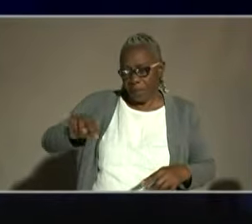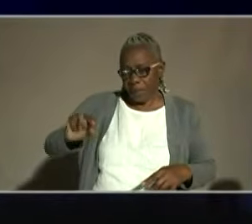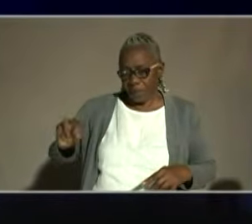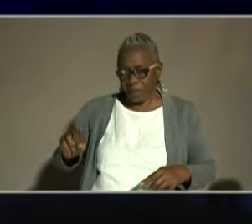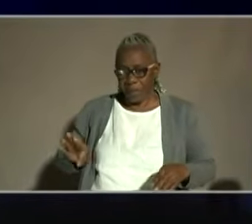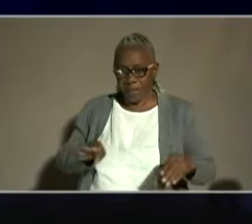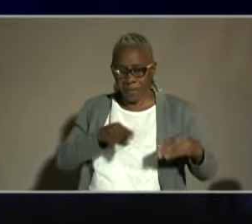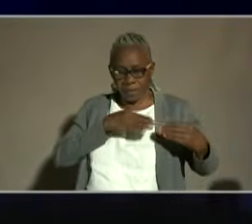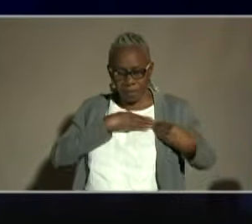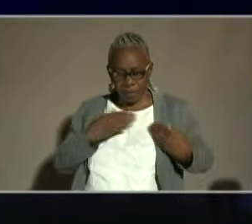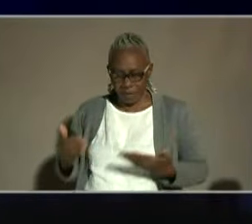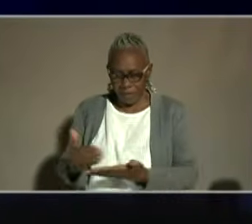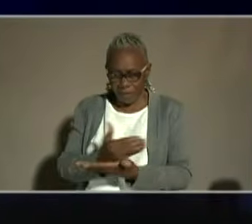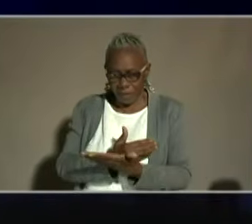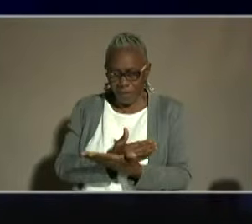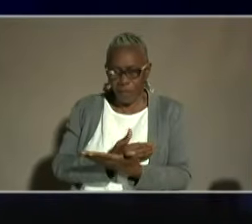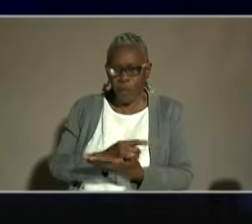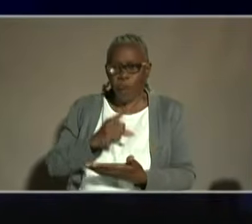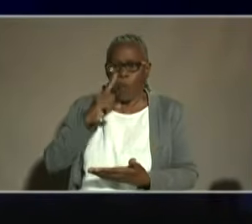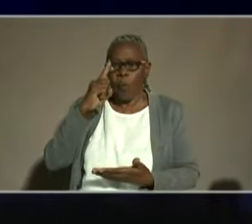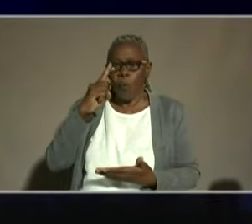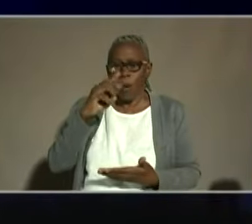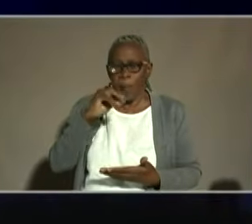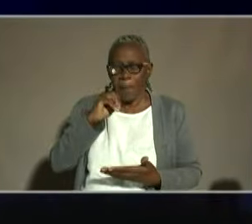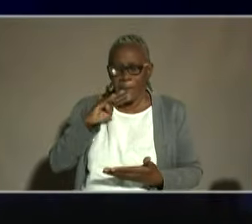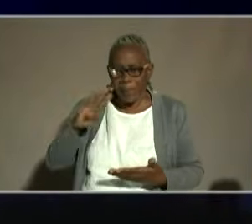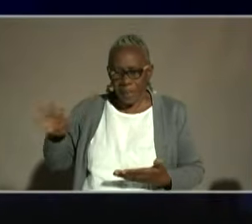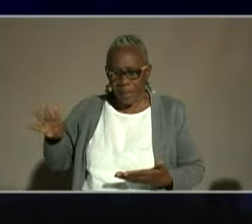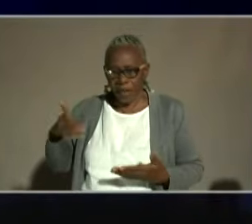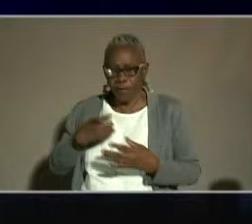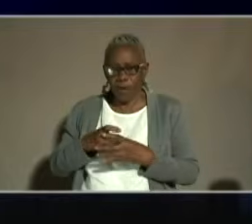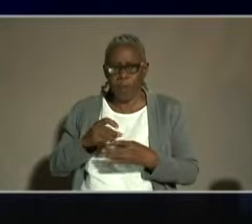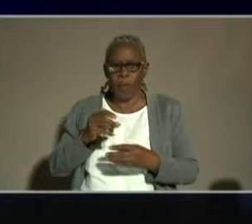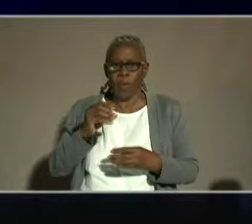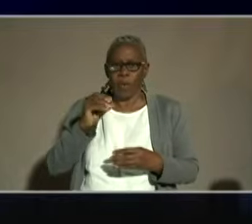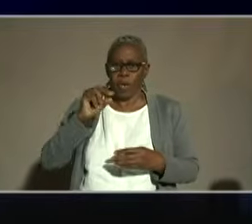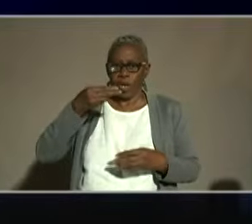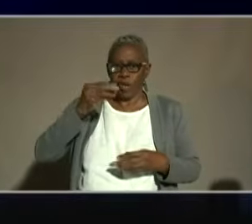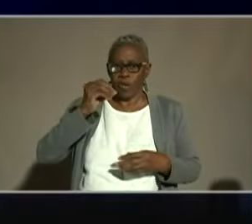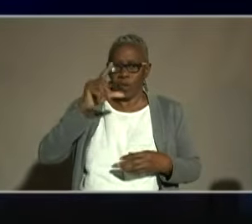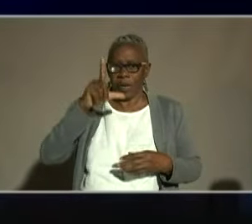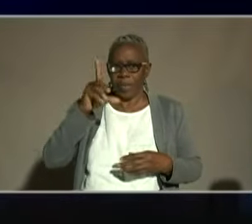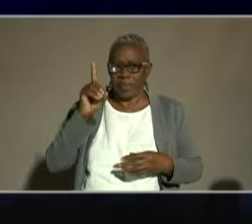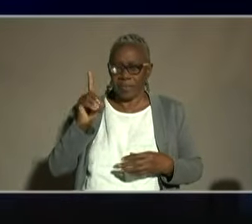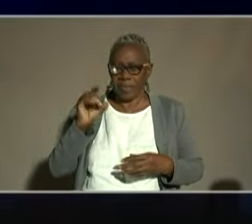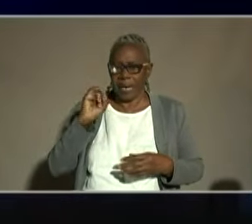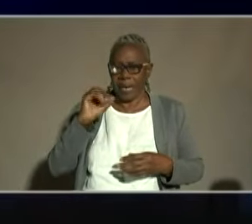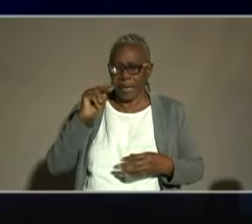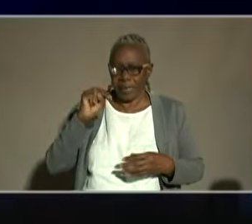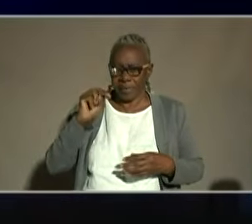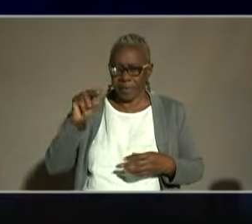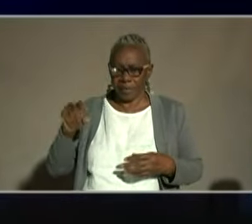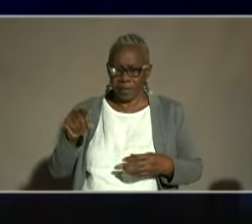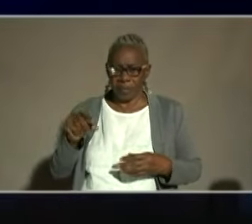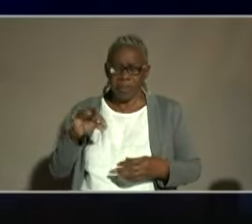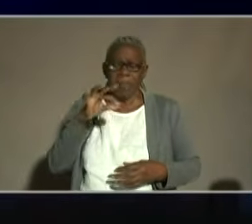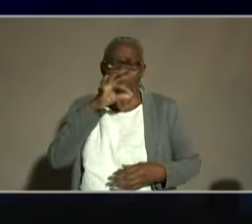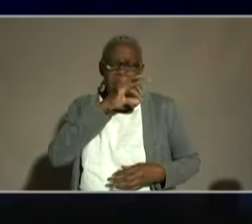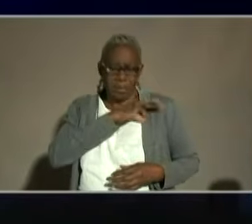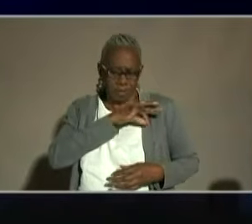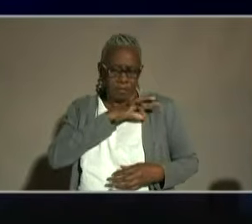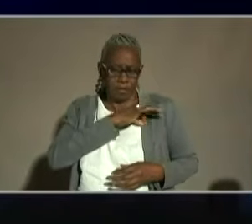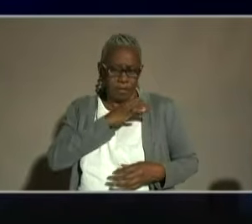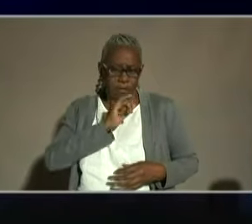million from Olint. He has no credibility to talk about Ponzi scheme. They benefited from the Ponzi scheme